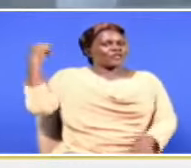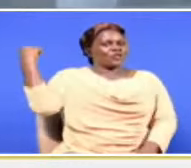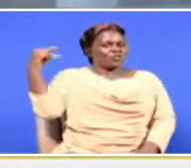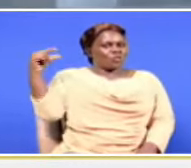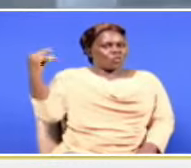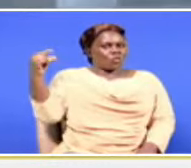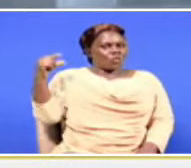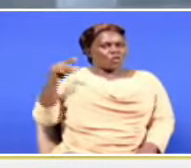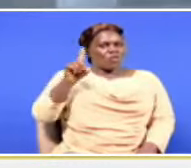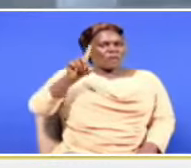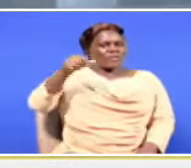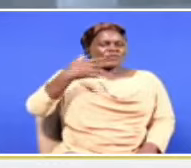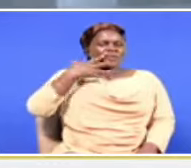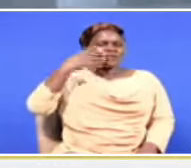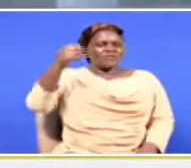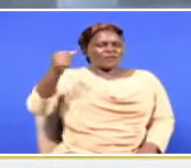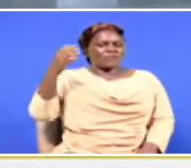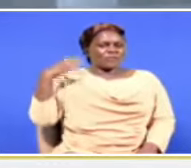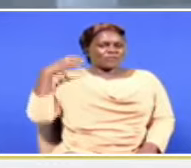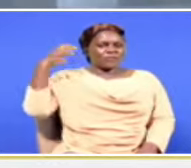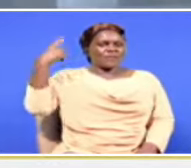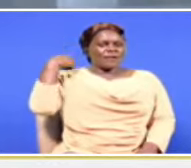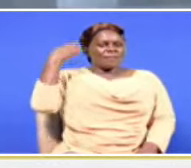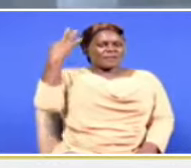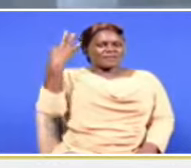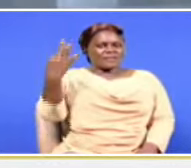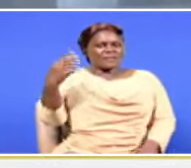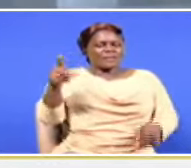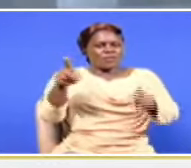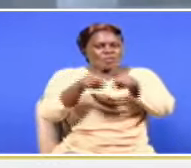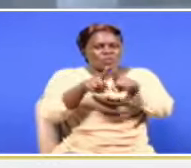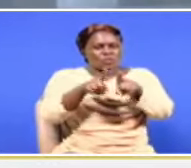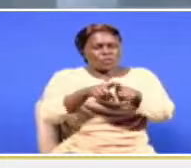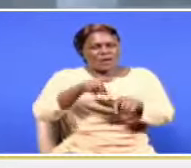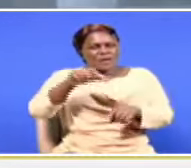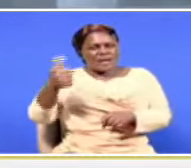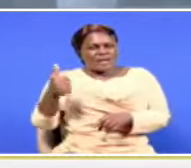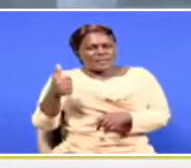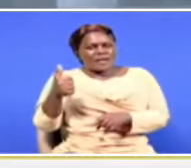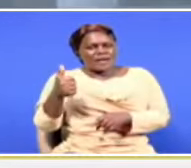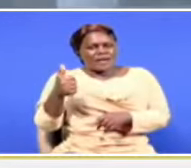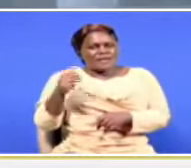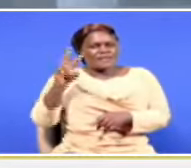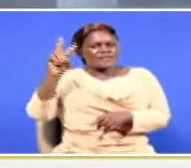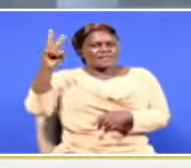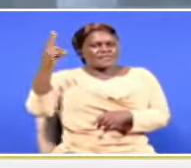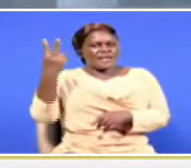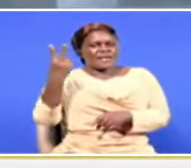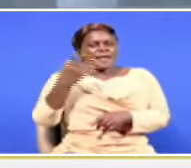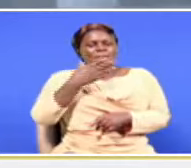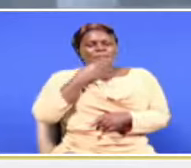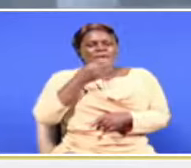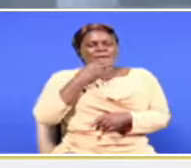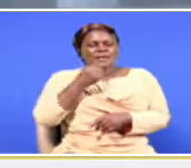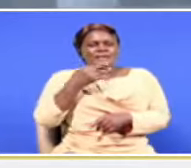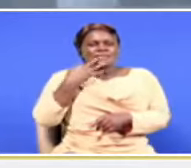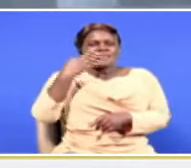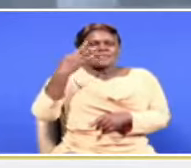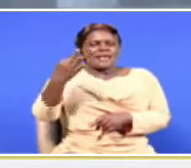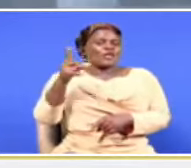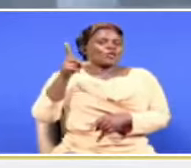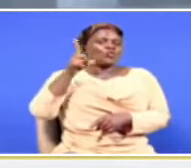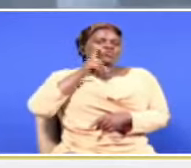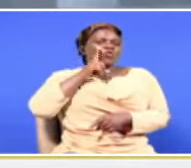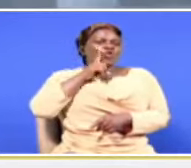the 5,000 meters championship. Chebet took number 3, and also Emmanuel Wanyonyi became second in the men's 800 meters.